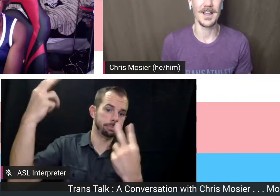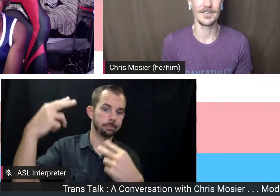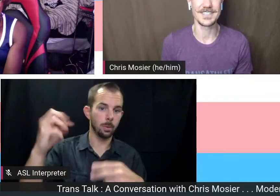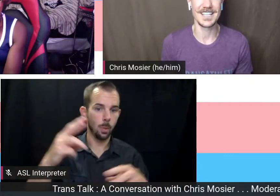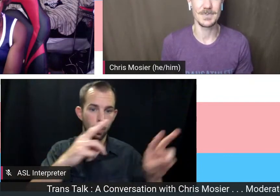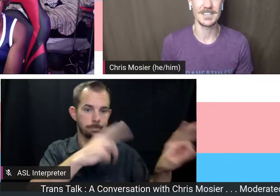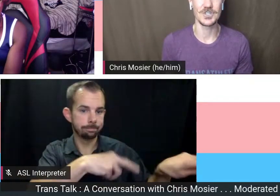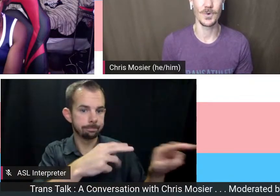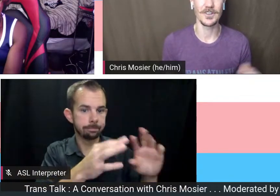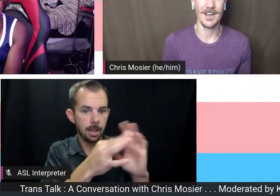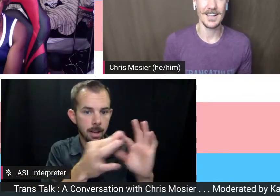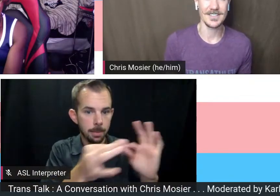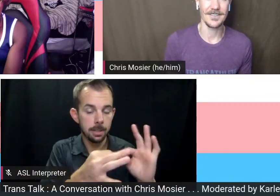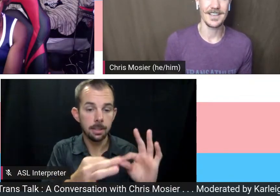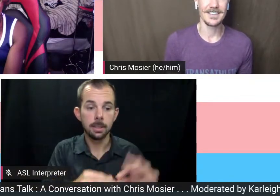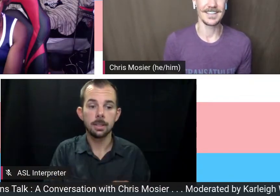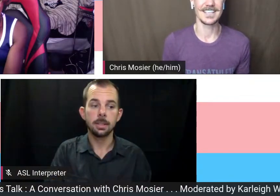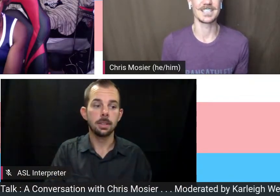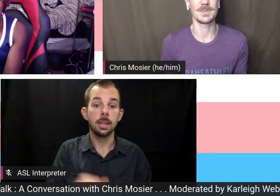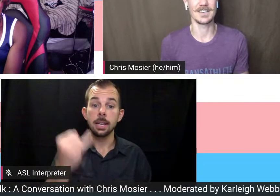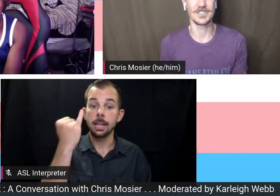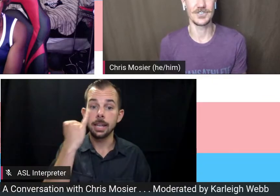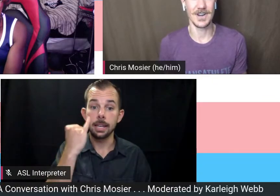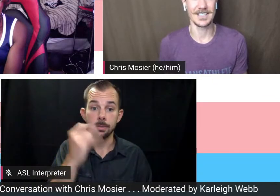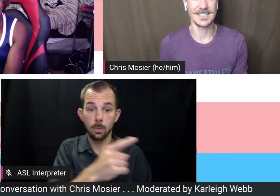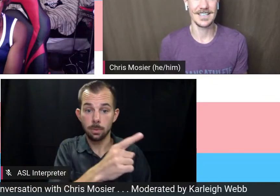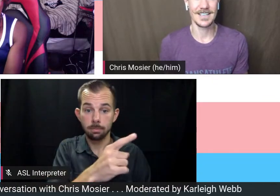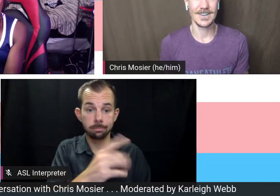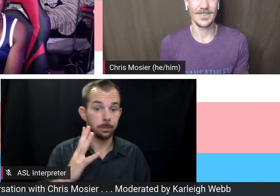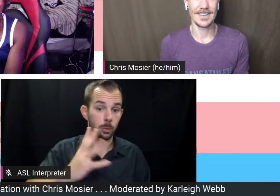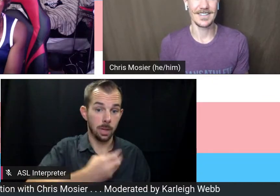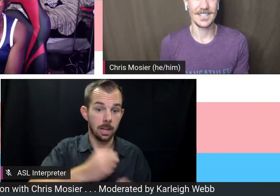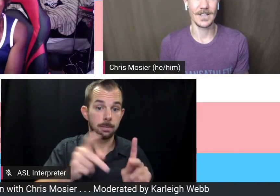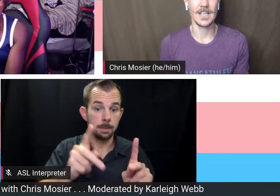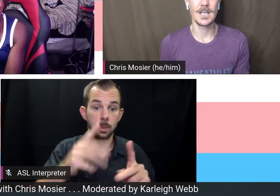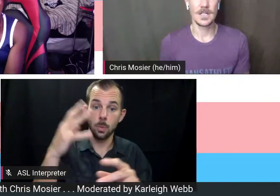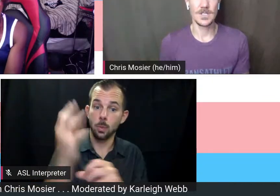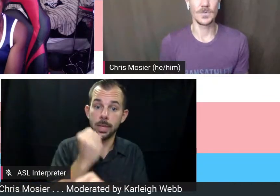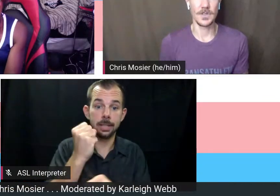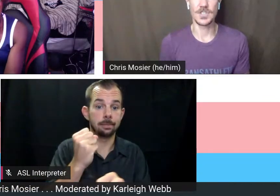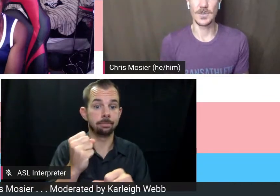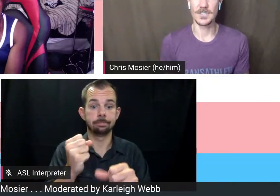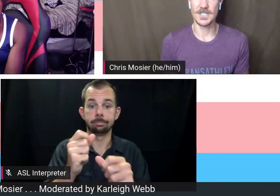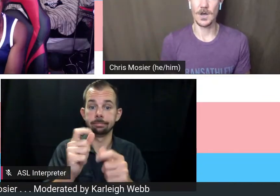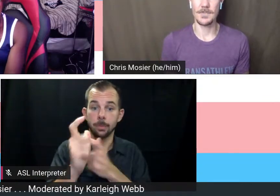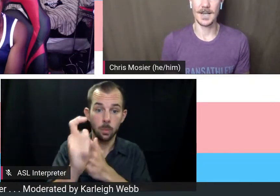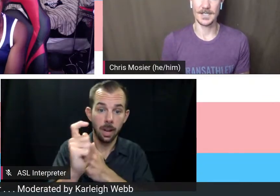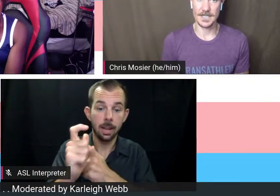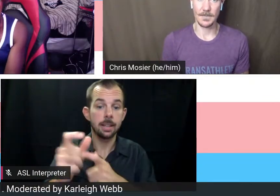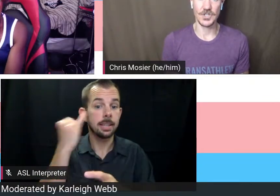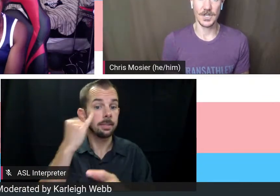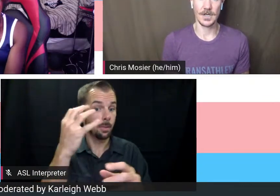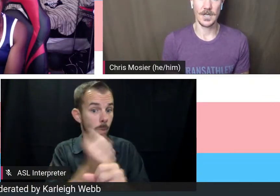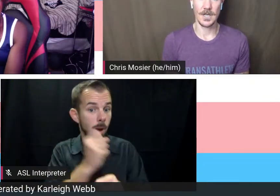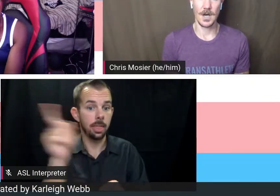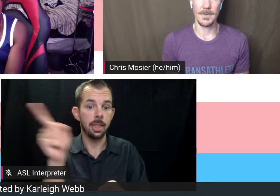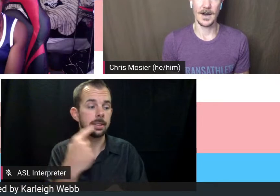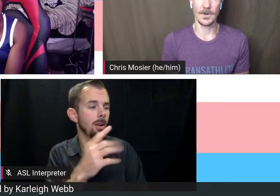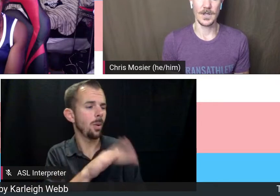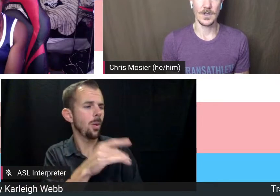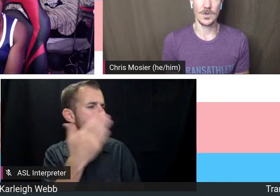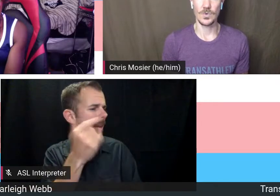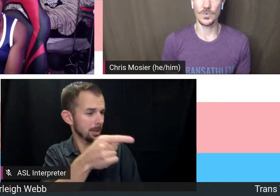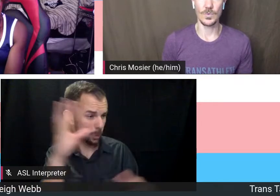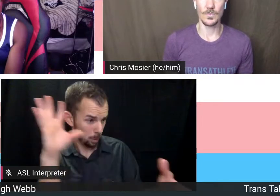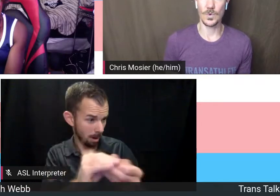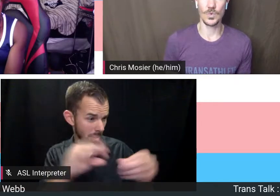Karleigh, no one would ever say it's because you worked your ass off. They'd say it's because you're trans, right? Mm-hmm. And so so there's this automatic assumption